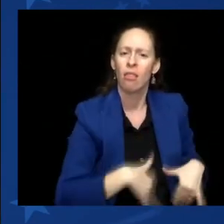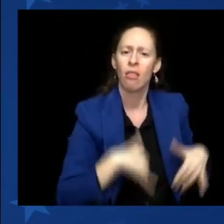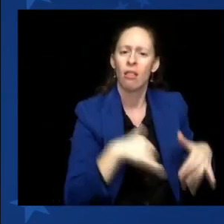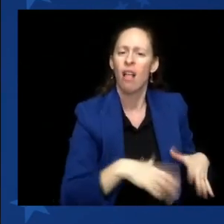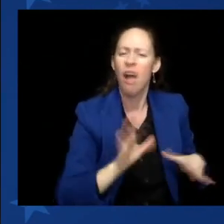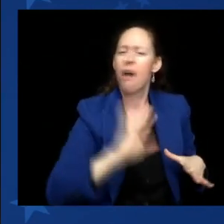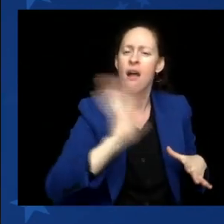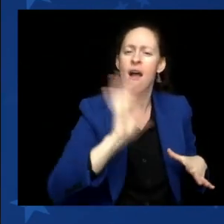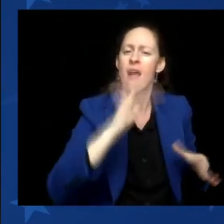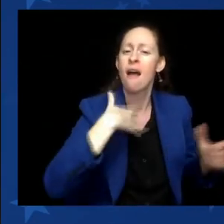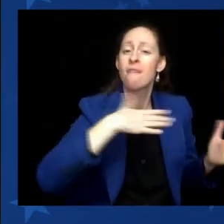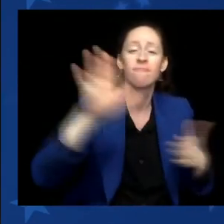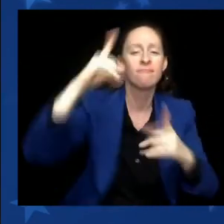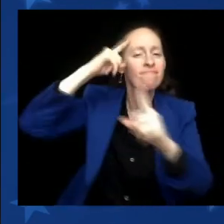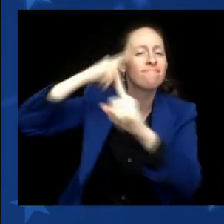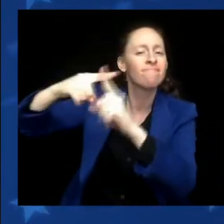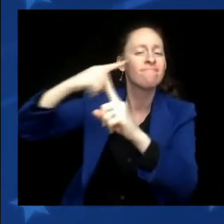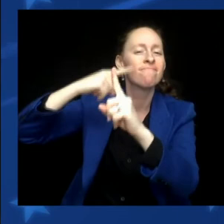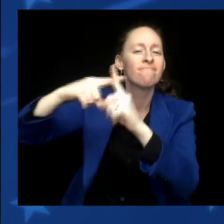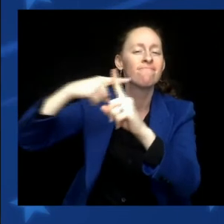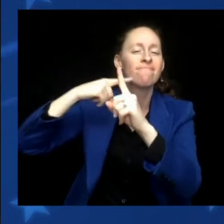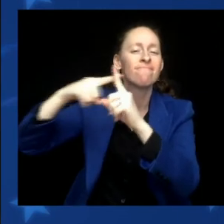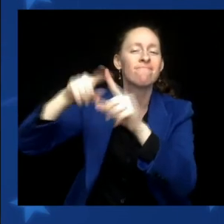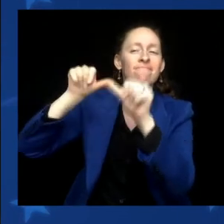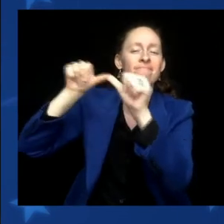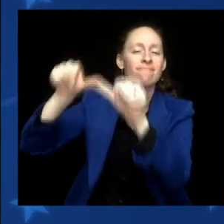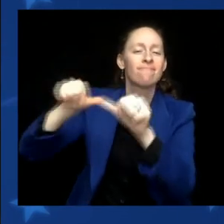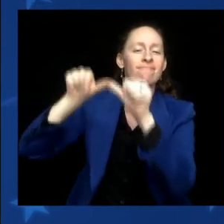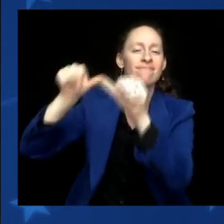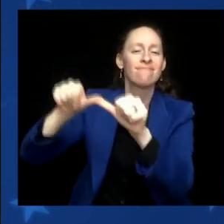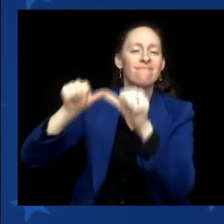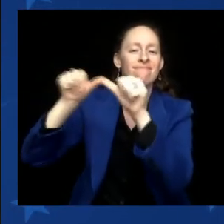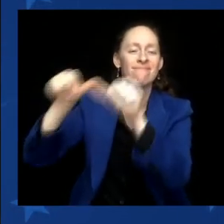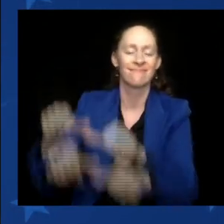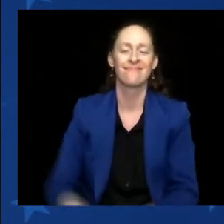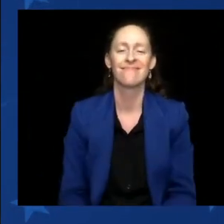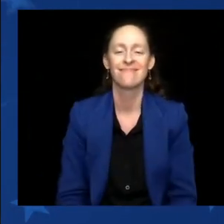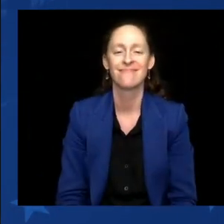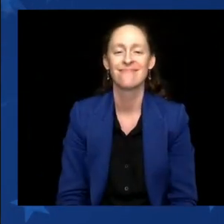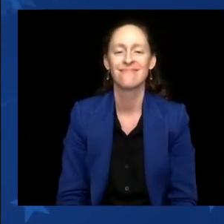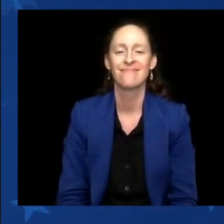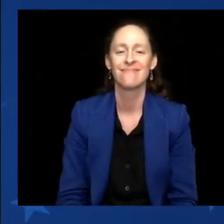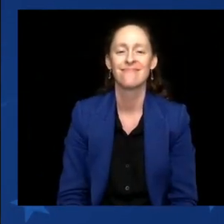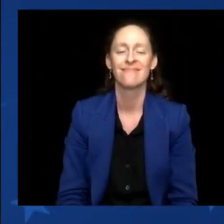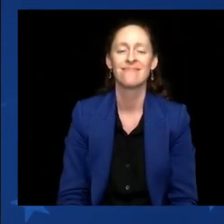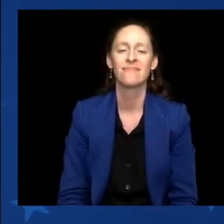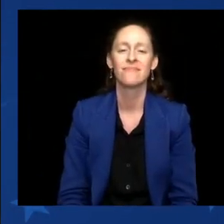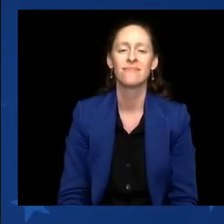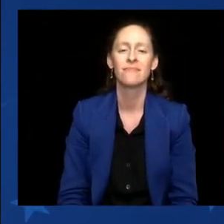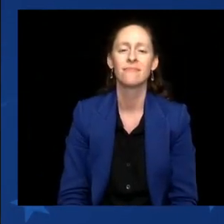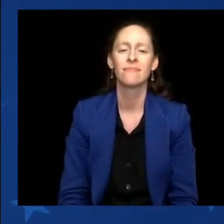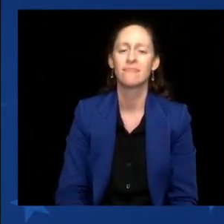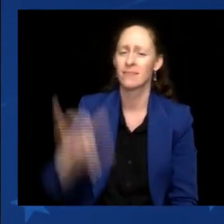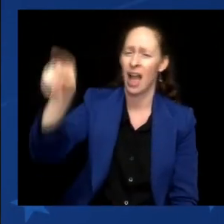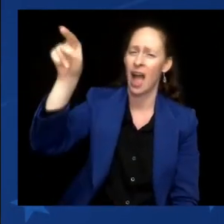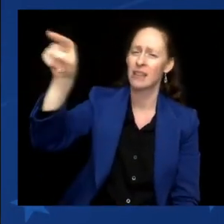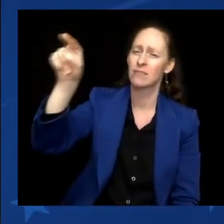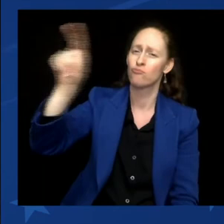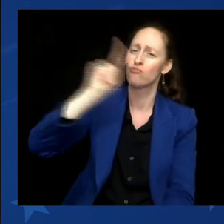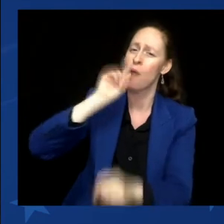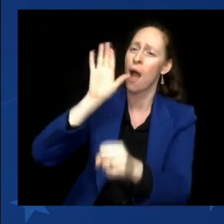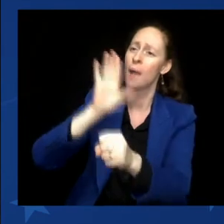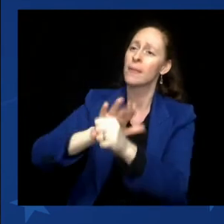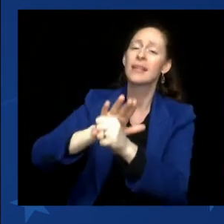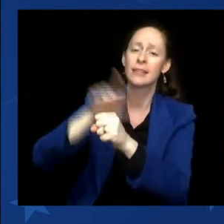to be realized, a promise to be kept. There's nothing more important, nothing more sacred,